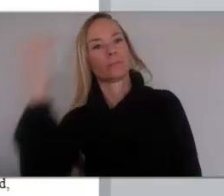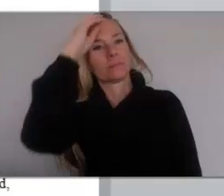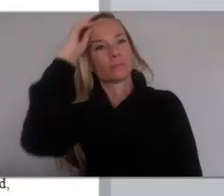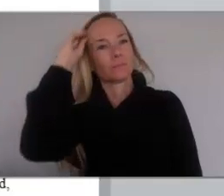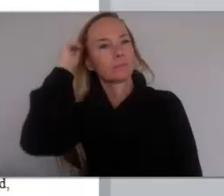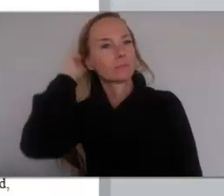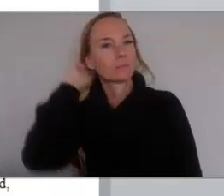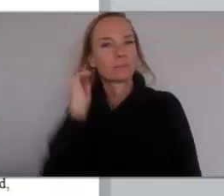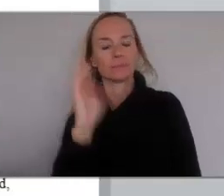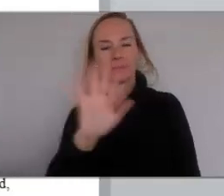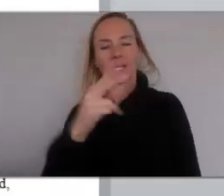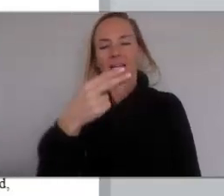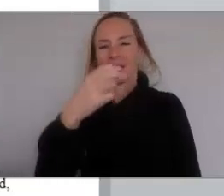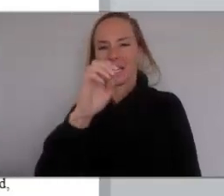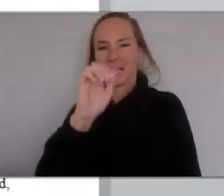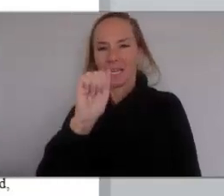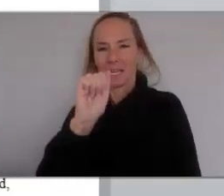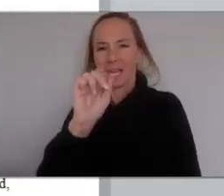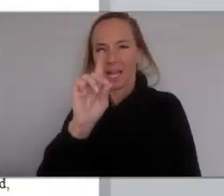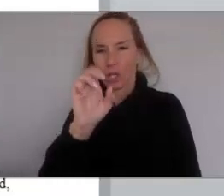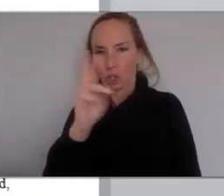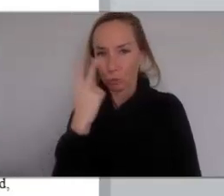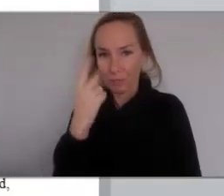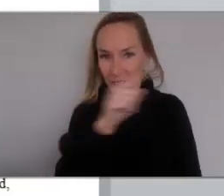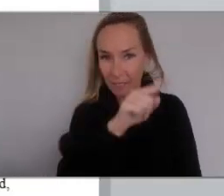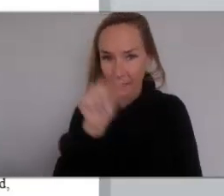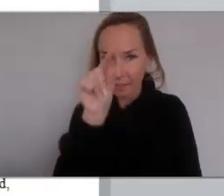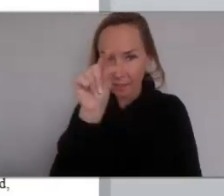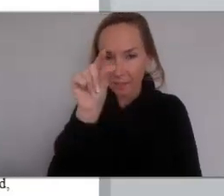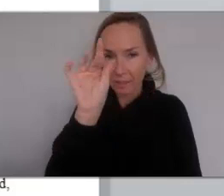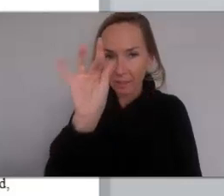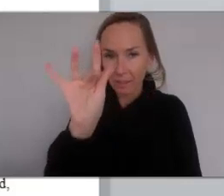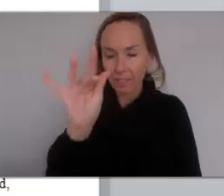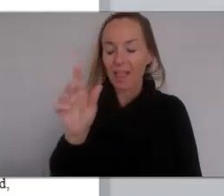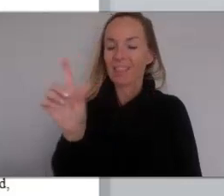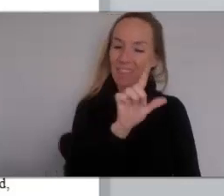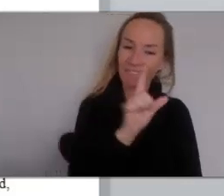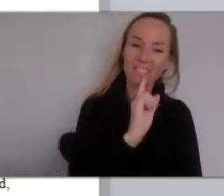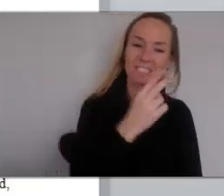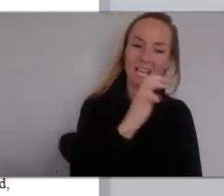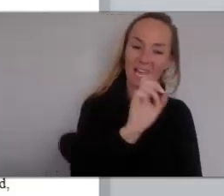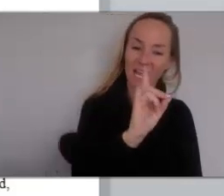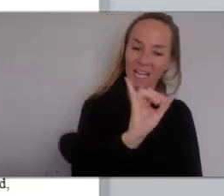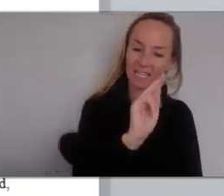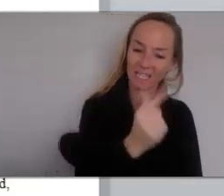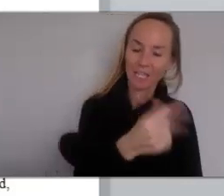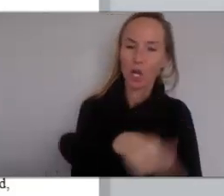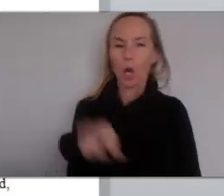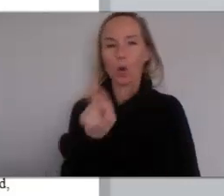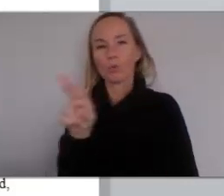Sorry, in the heading. No, it's the header, so that's confusing. On the left is the heading, on the right is the